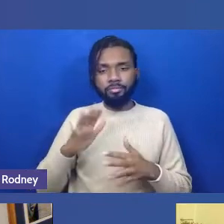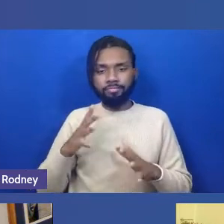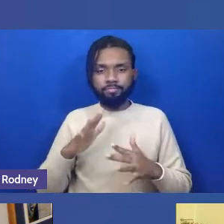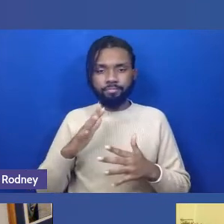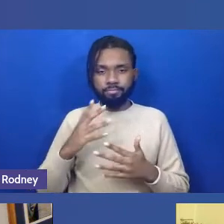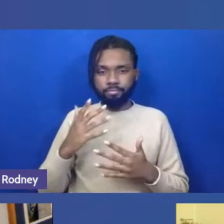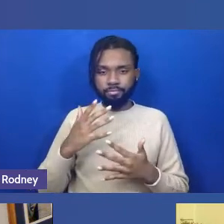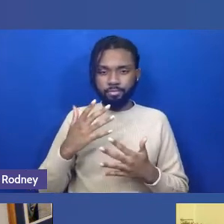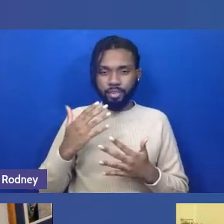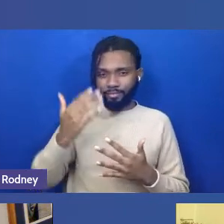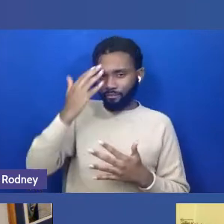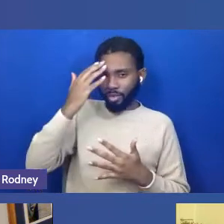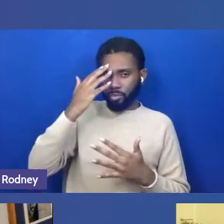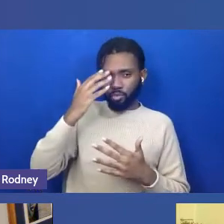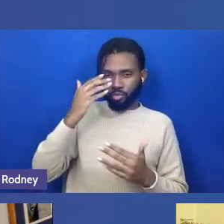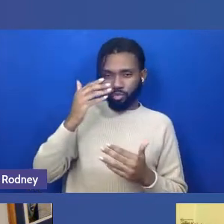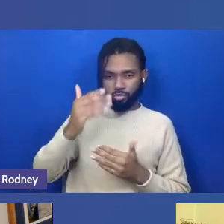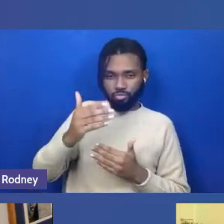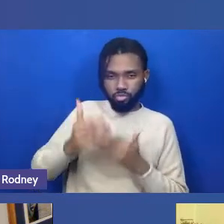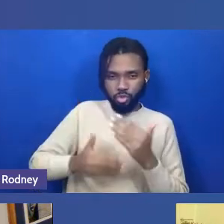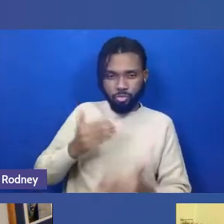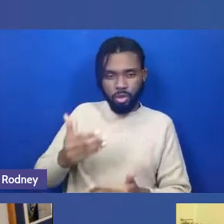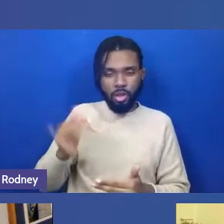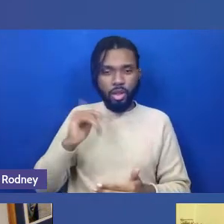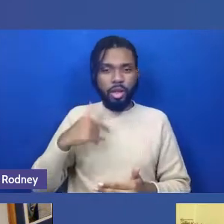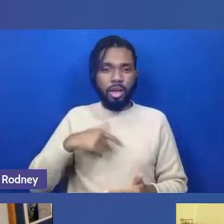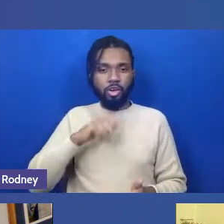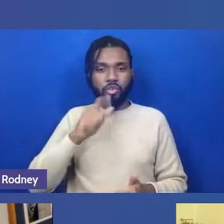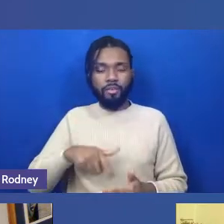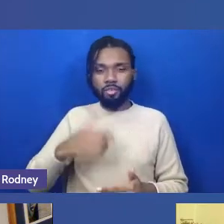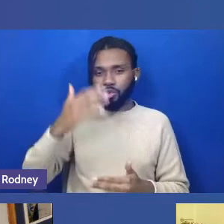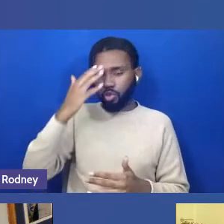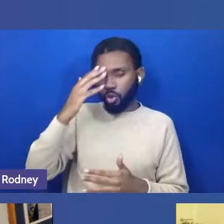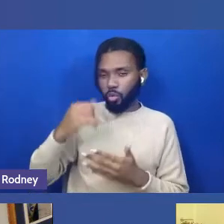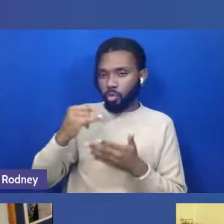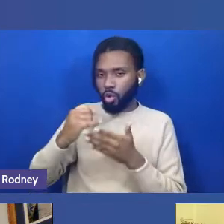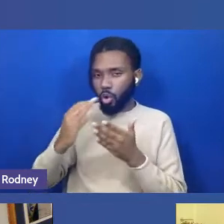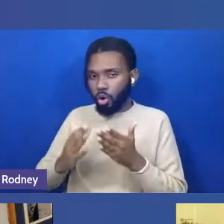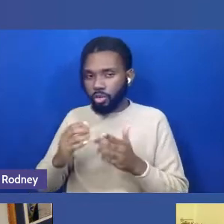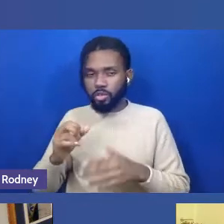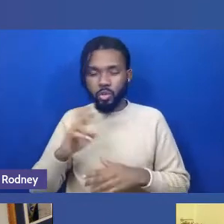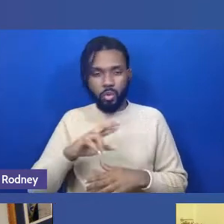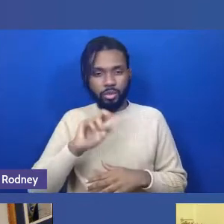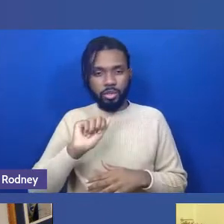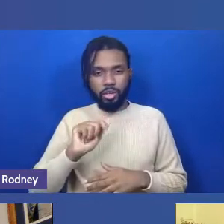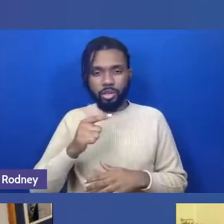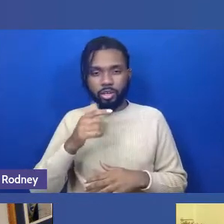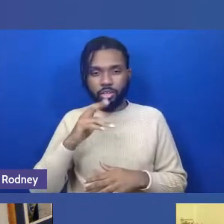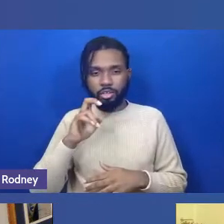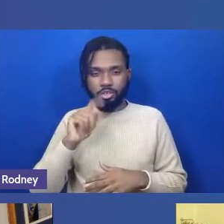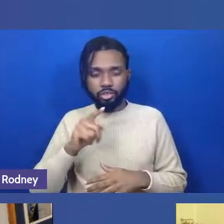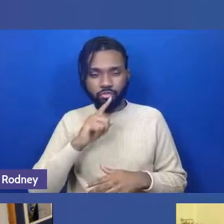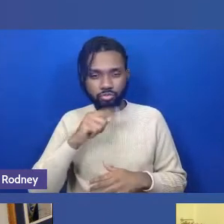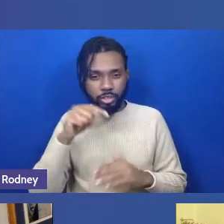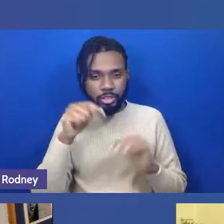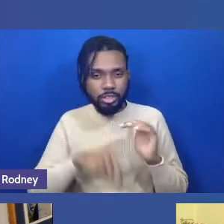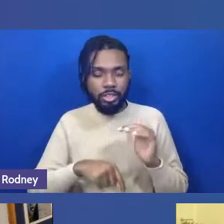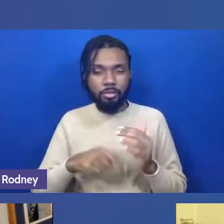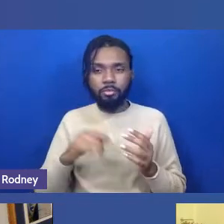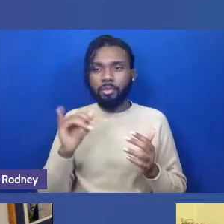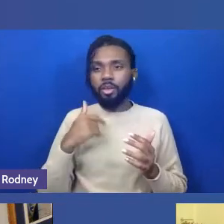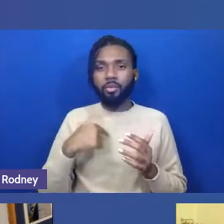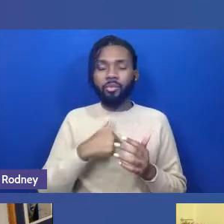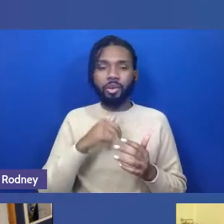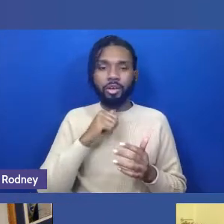Like, I don't have to get to know the artist or the agent really deeply. We're not going to do, something challenging like Tommy